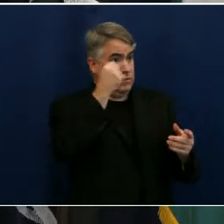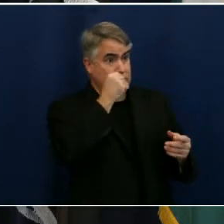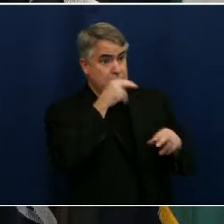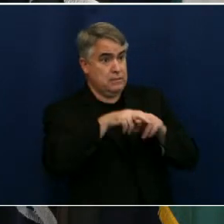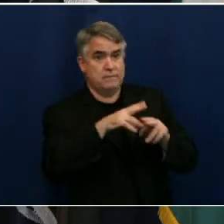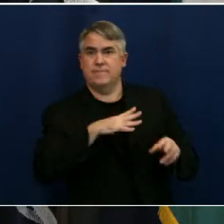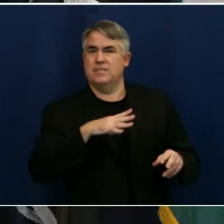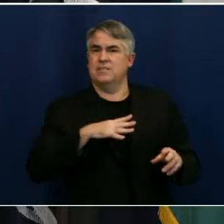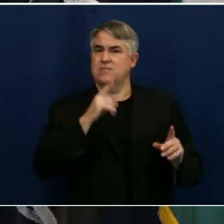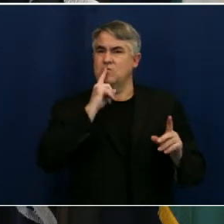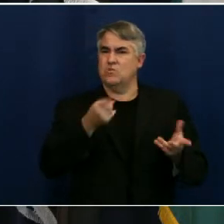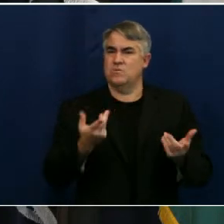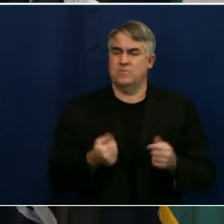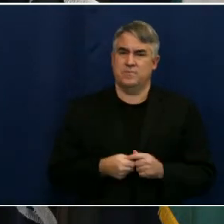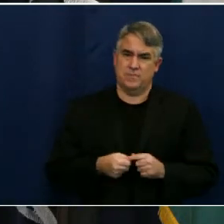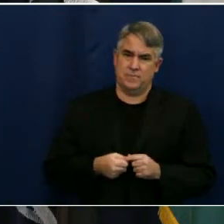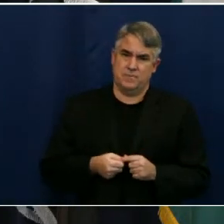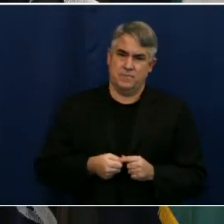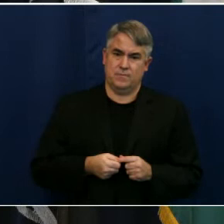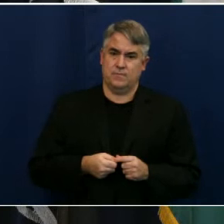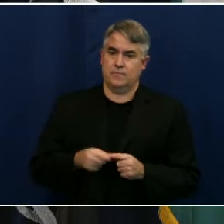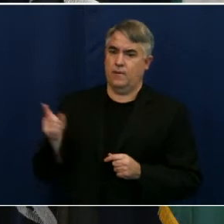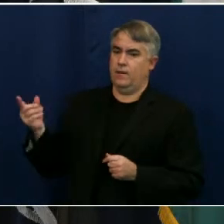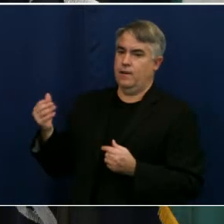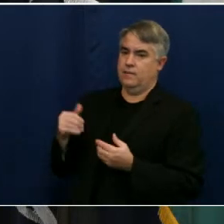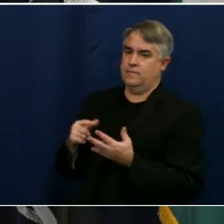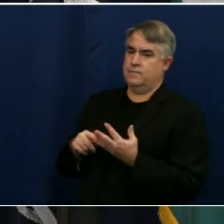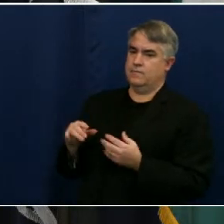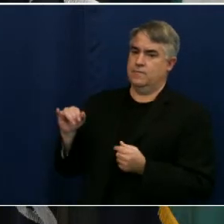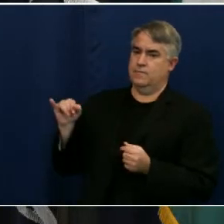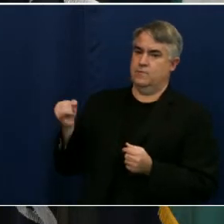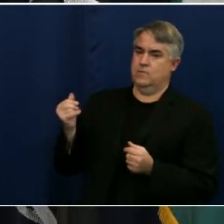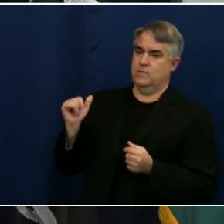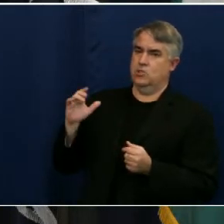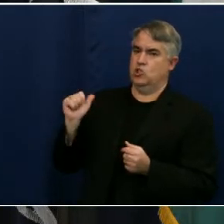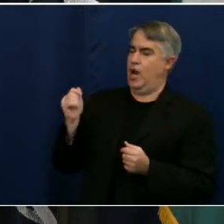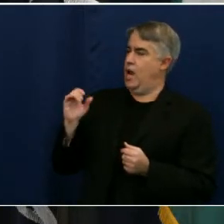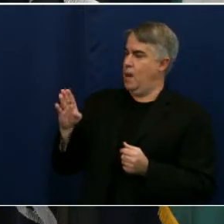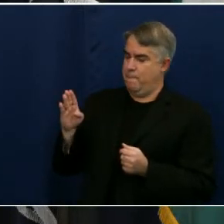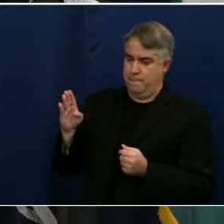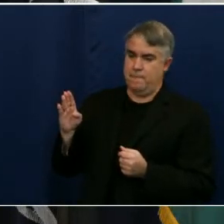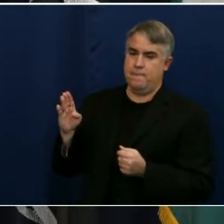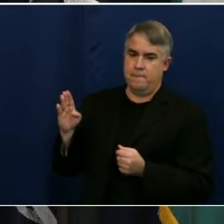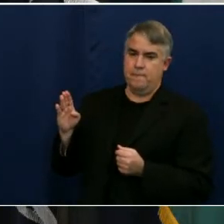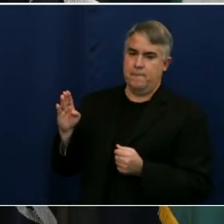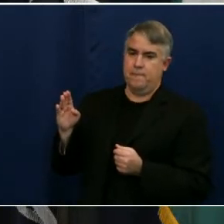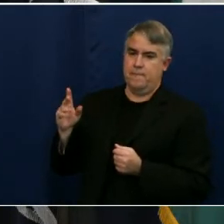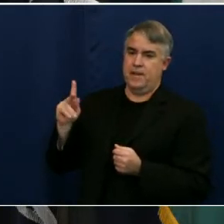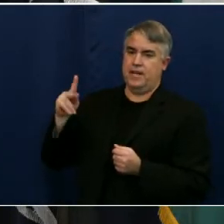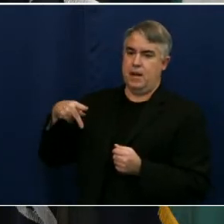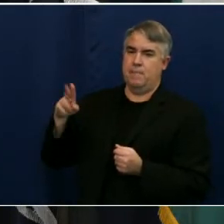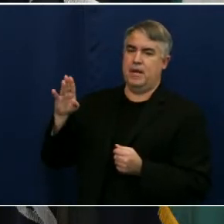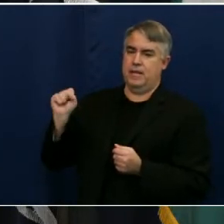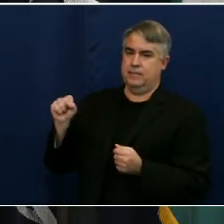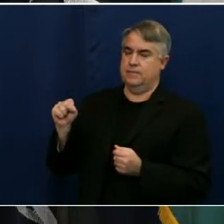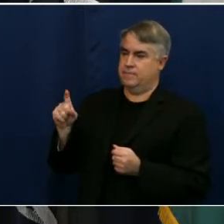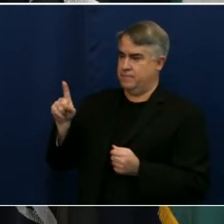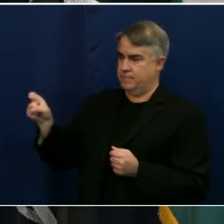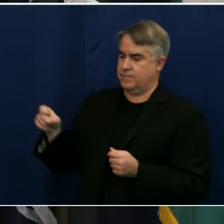question. Jacob Ayer, KPBS. Hi there. Thank you for taking my